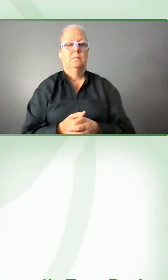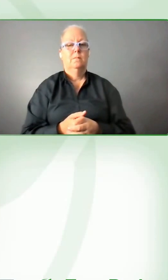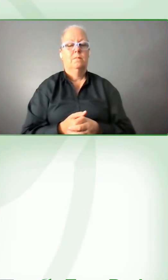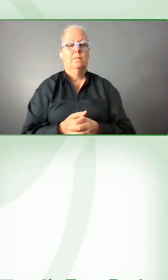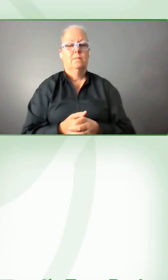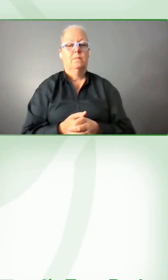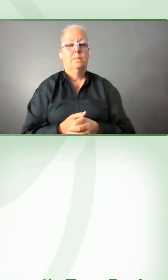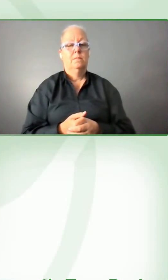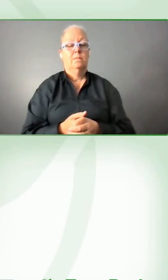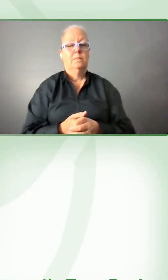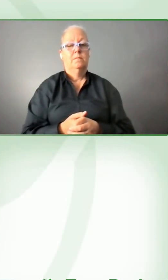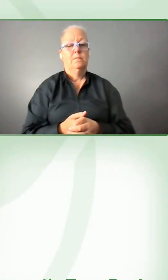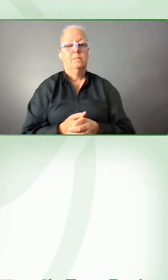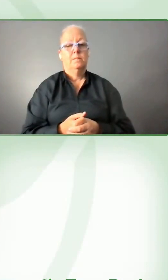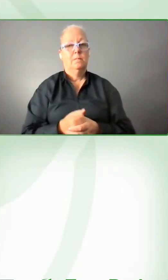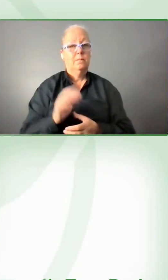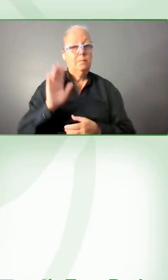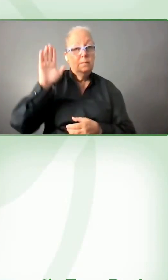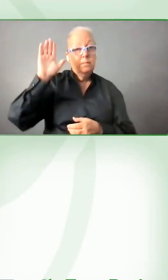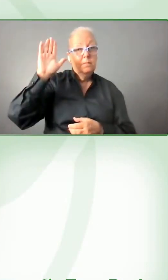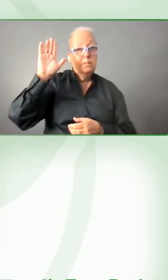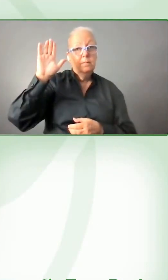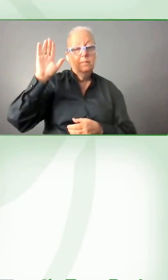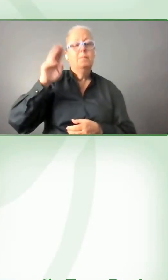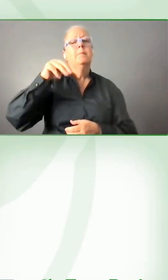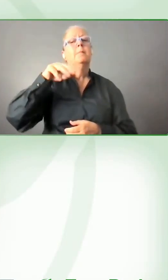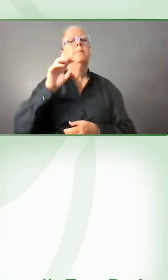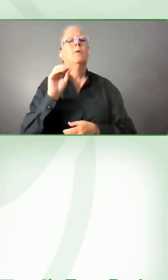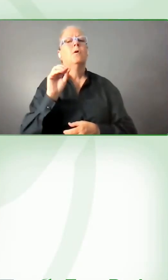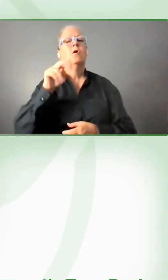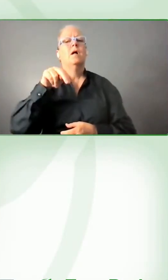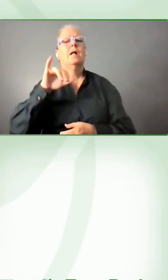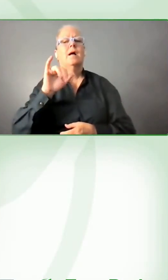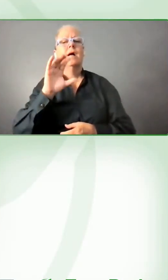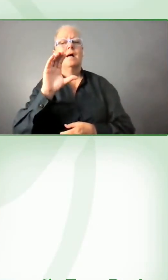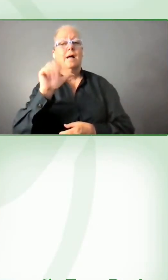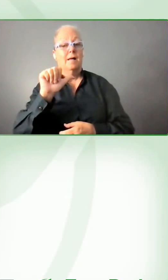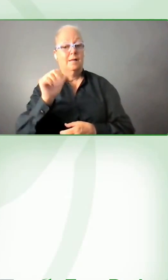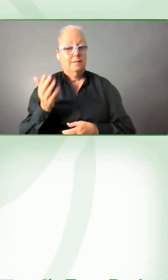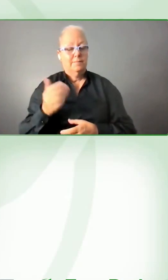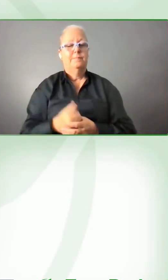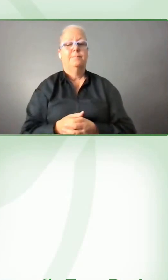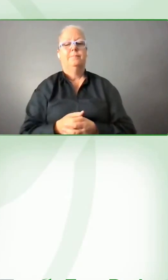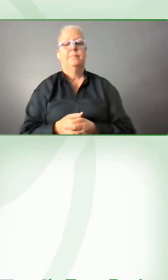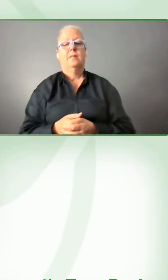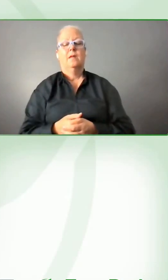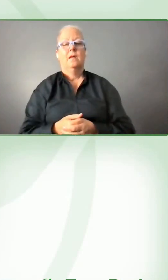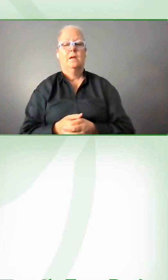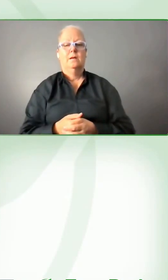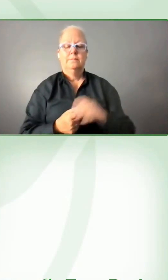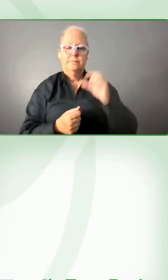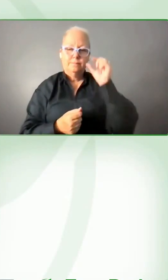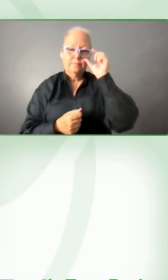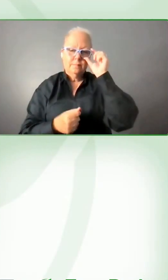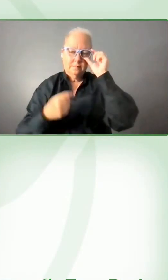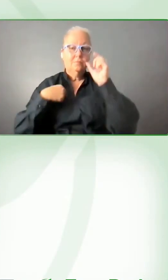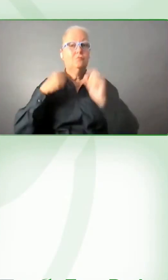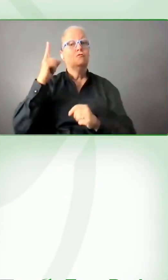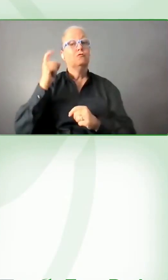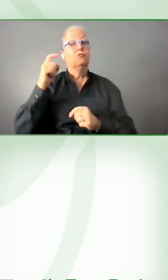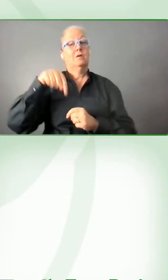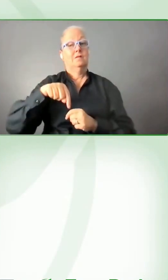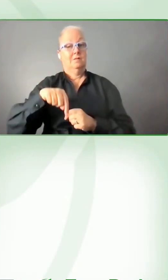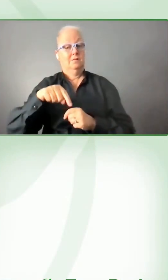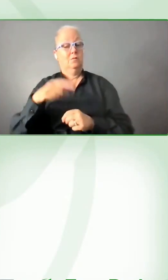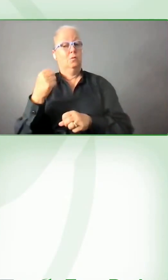please. okay, Connie. Our since we begin this project, our workshops are held with